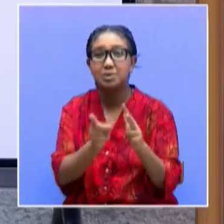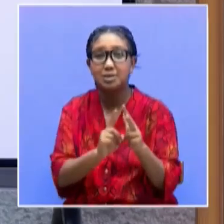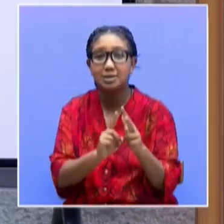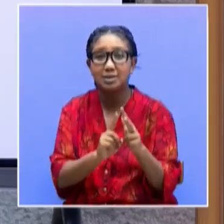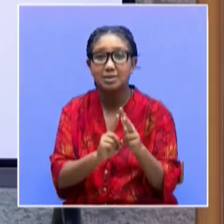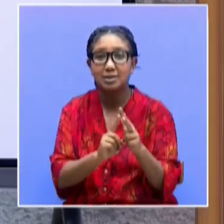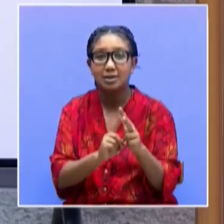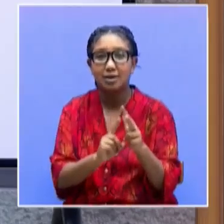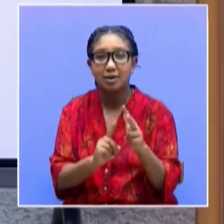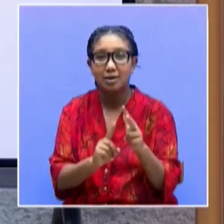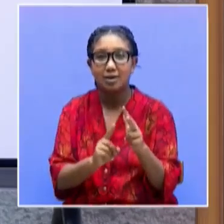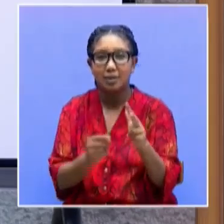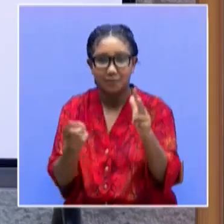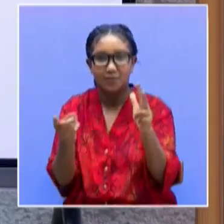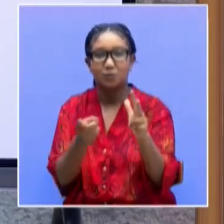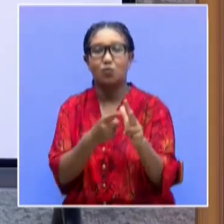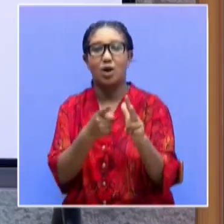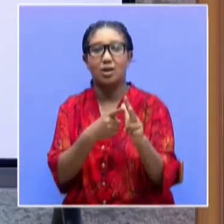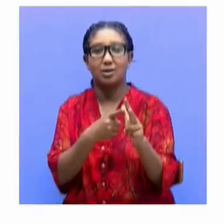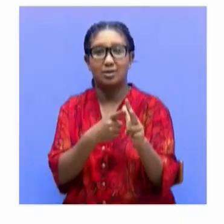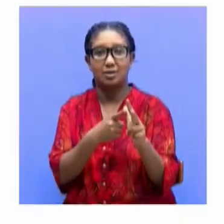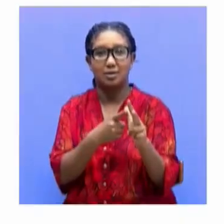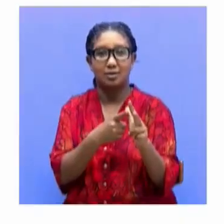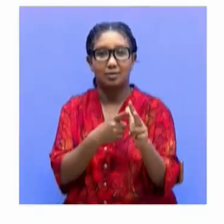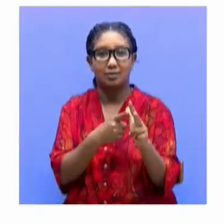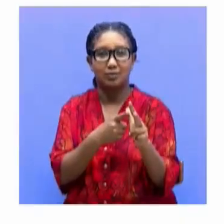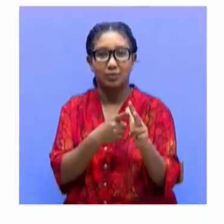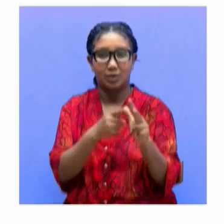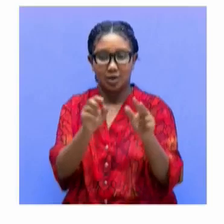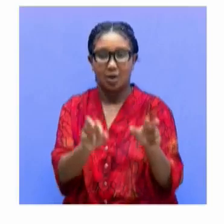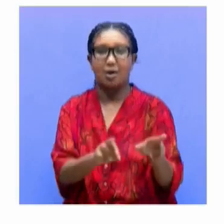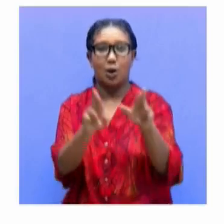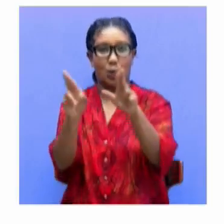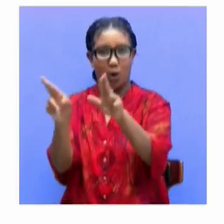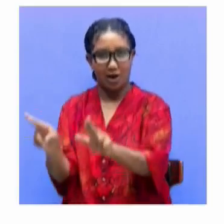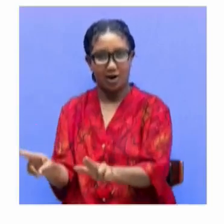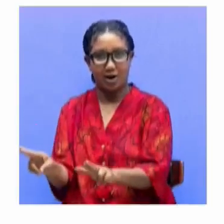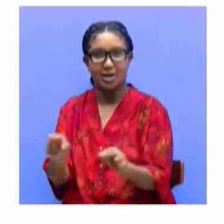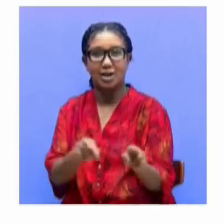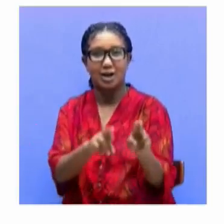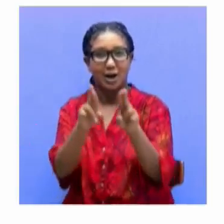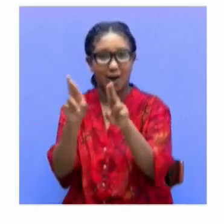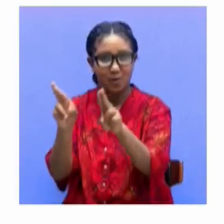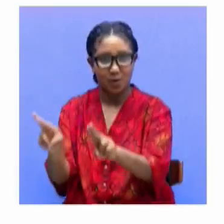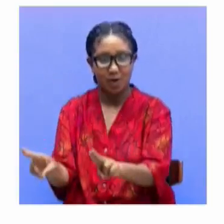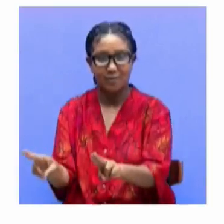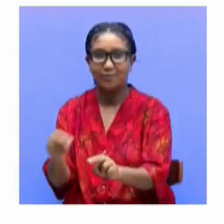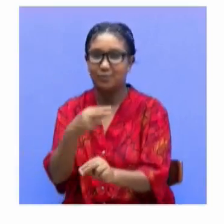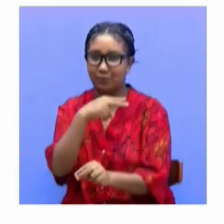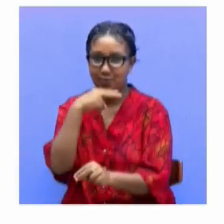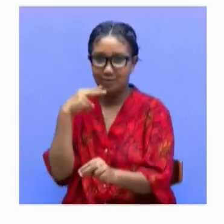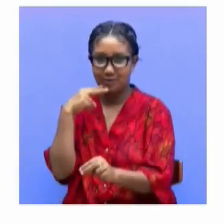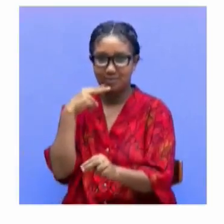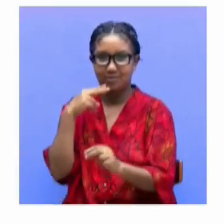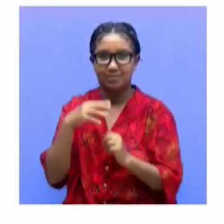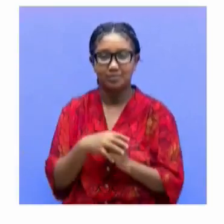yes? Yeah, the first one, they were the regular ones, yeah? Regular